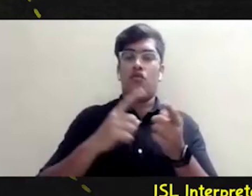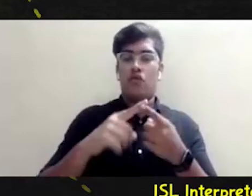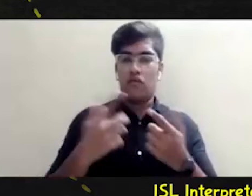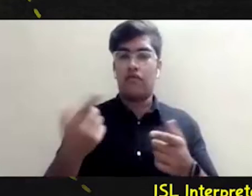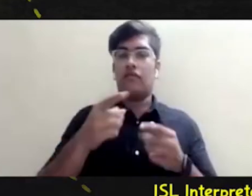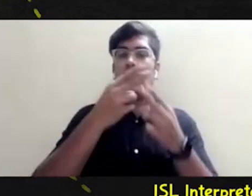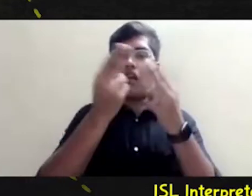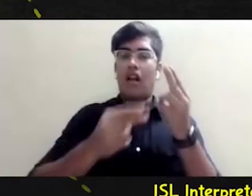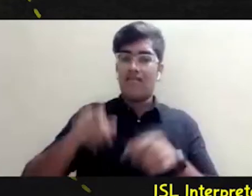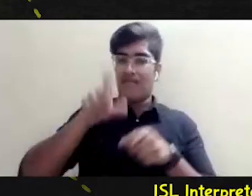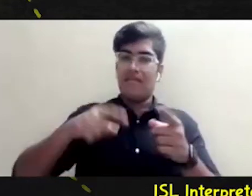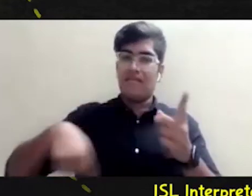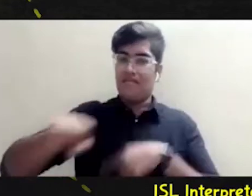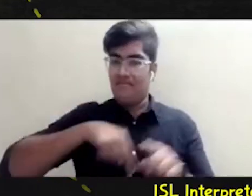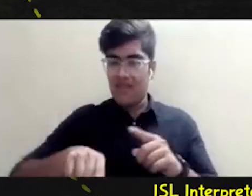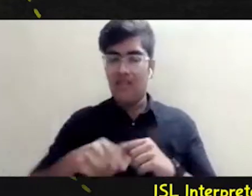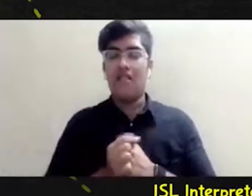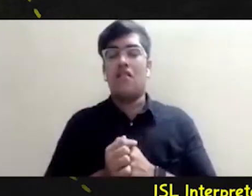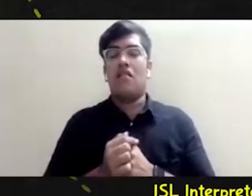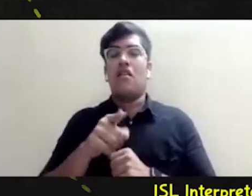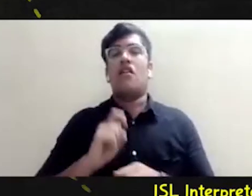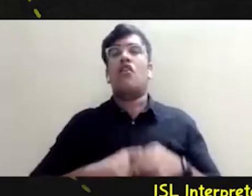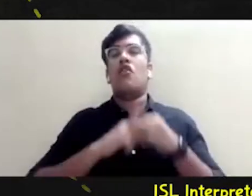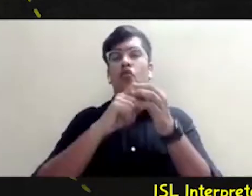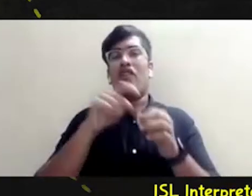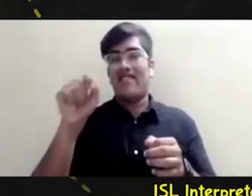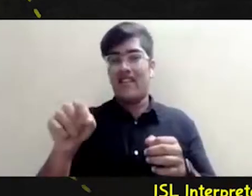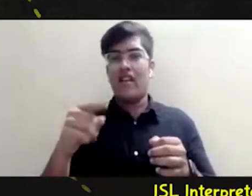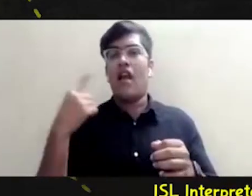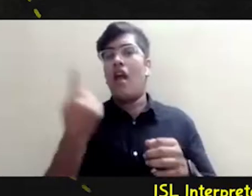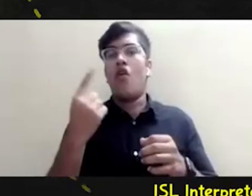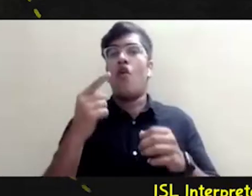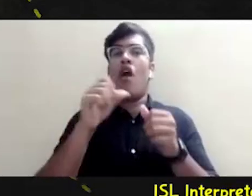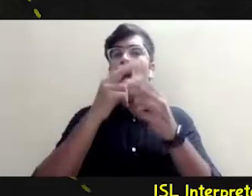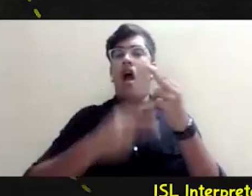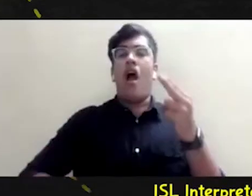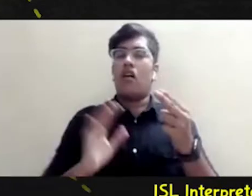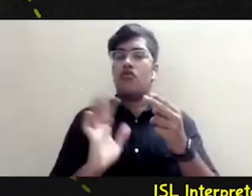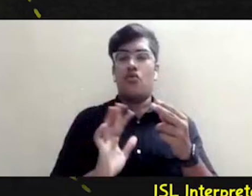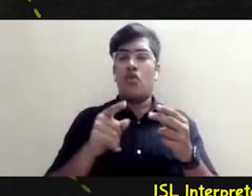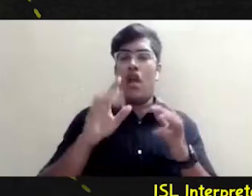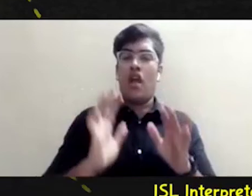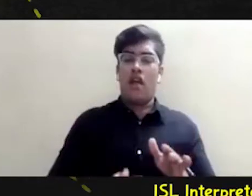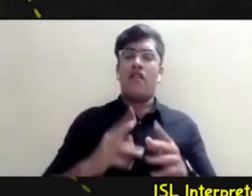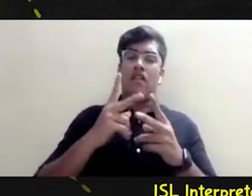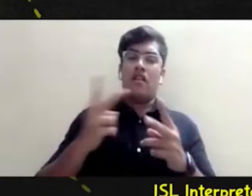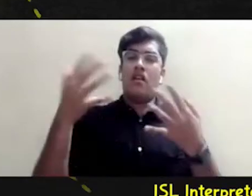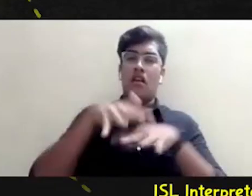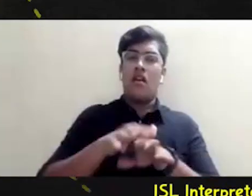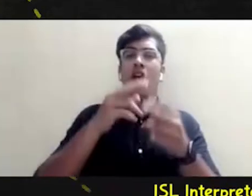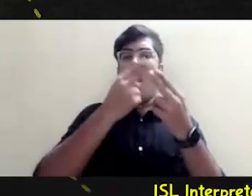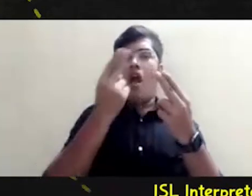and I think the question of this doesn't lie just in arts. I think it lies at the intersection of arts